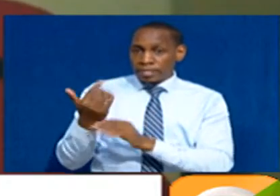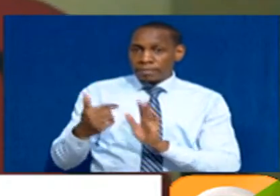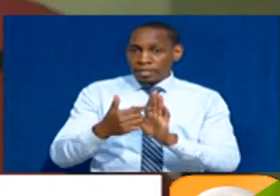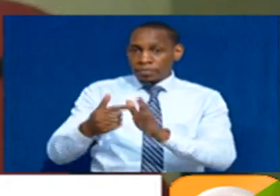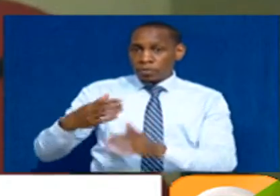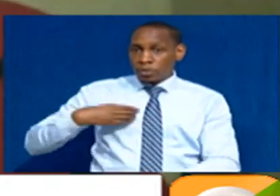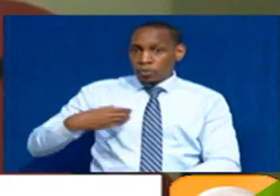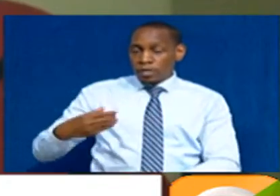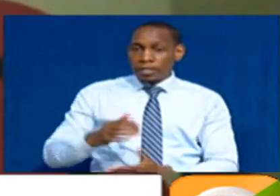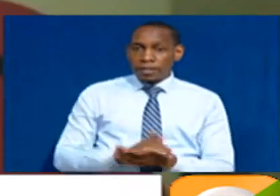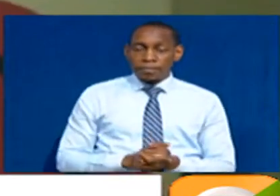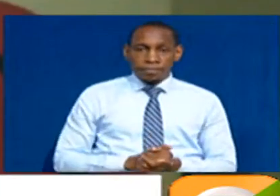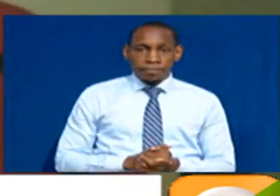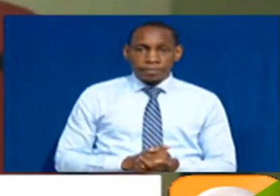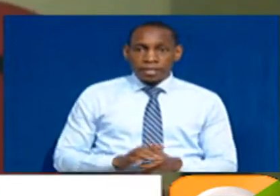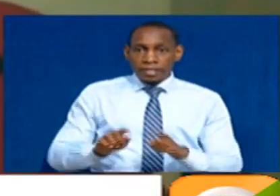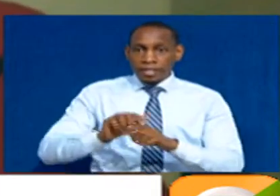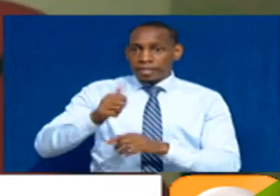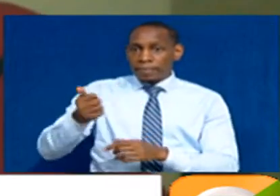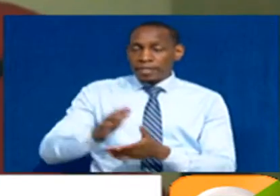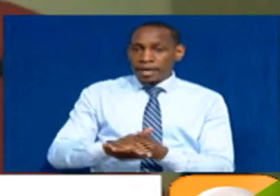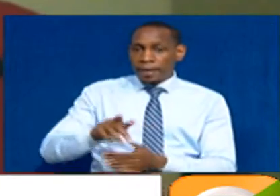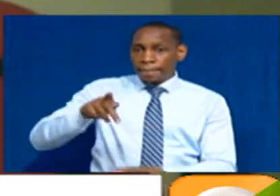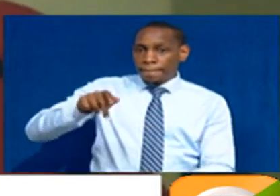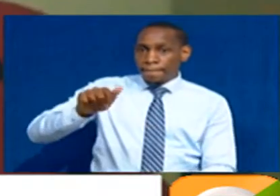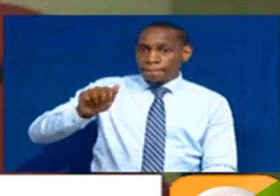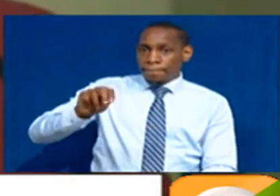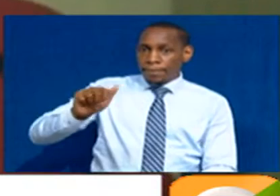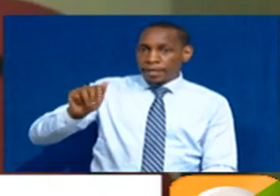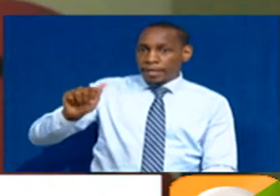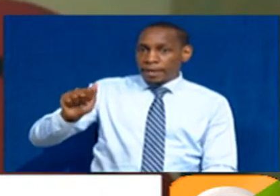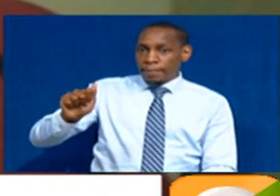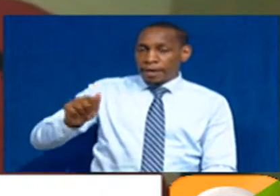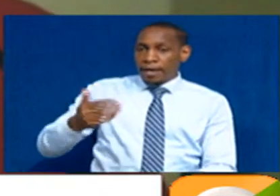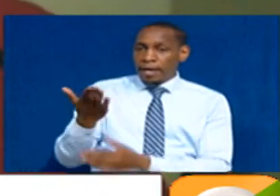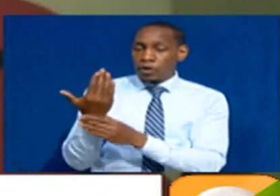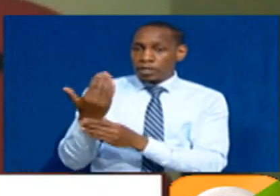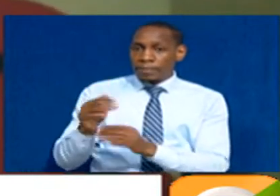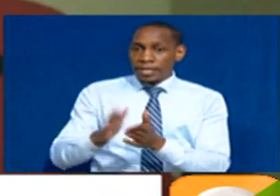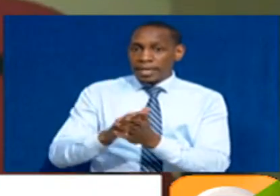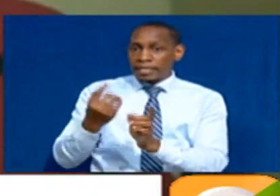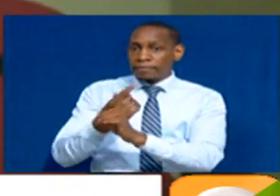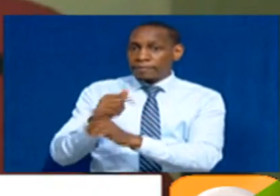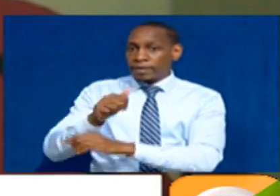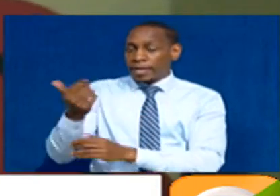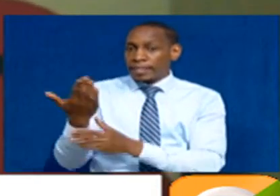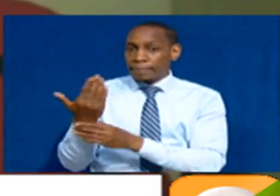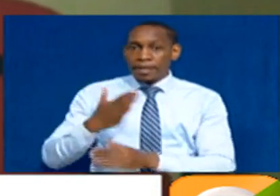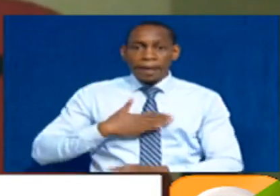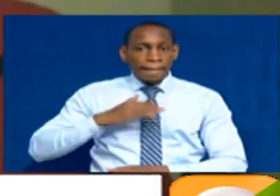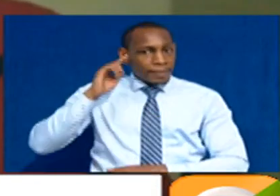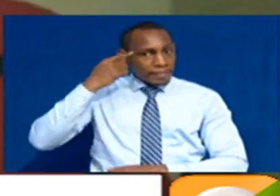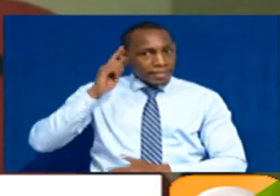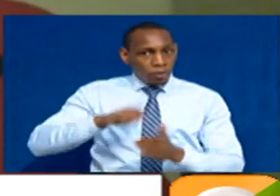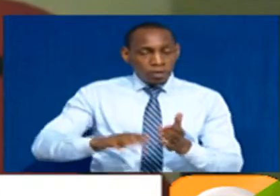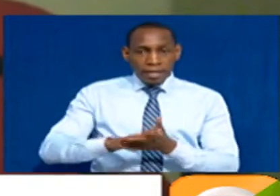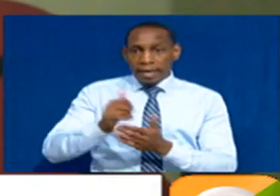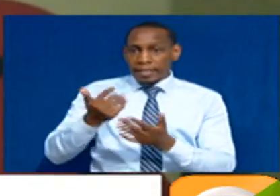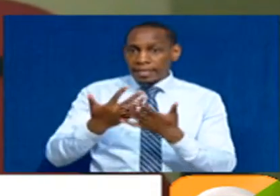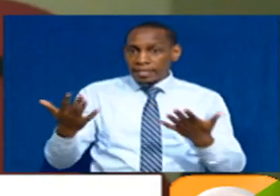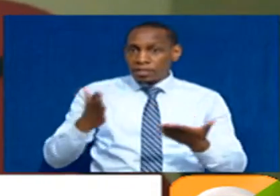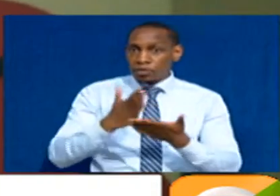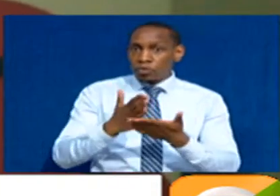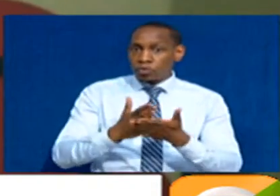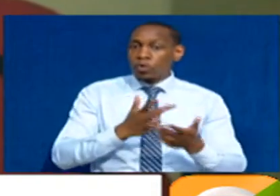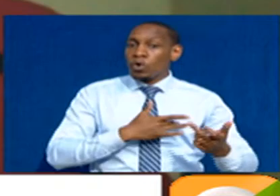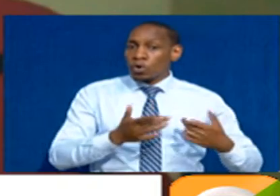other leaks that have happened previously, like the Panama Papers, the Paradise Papers, and so on. But I think one of the other things that has been